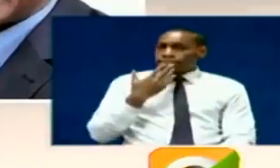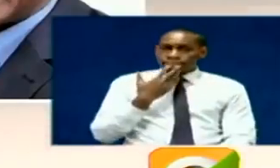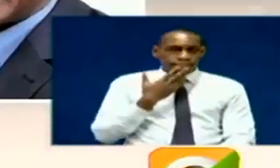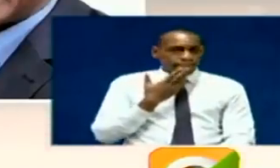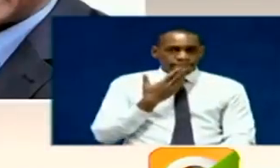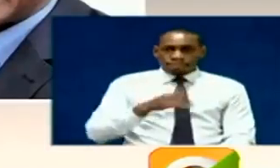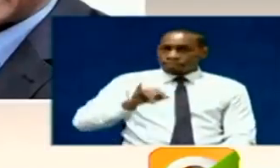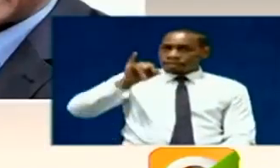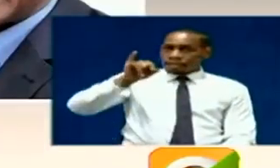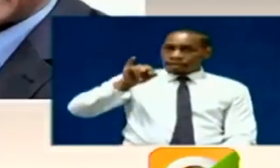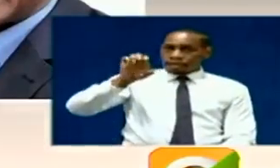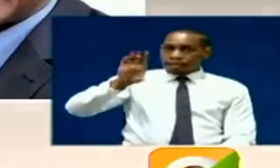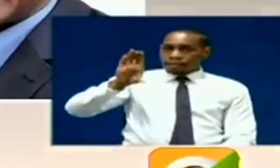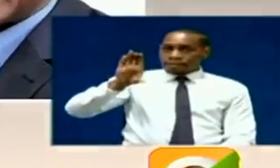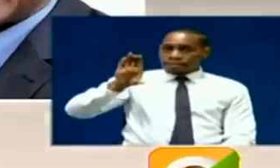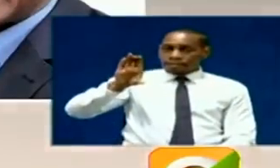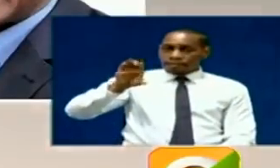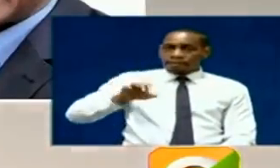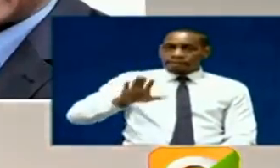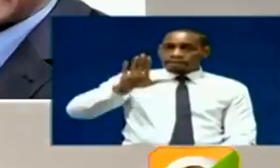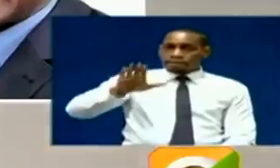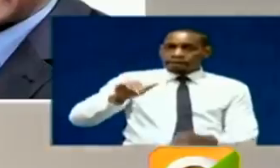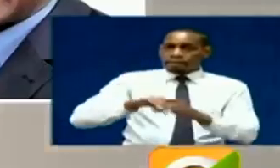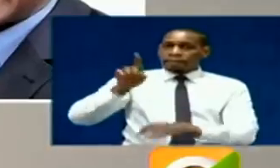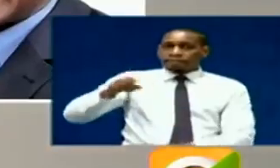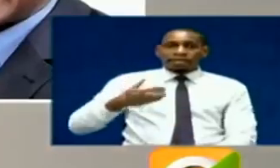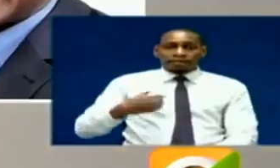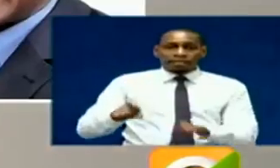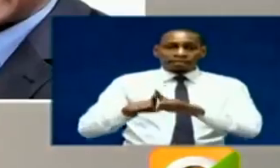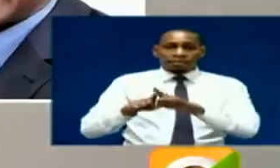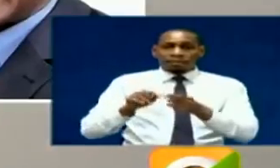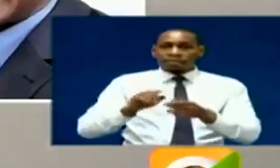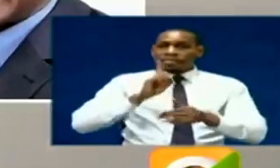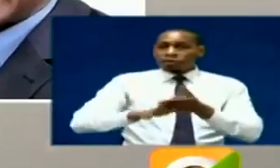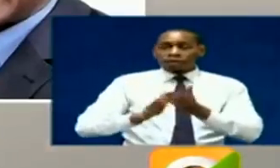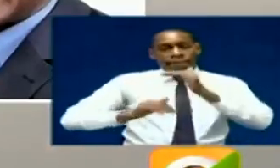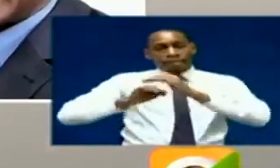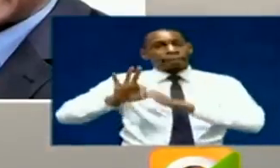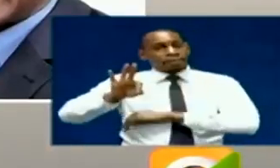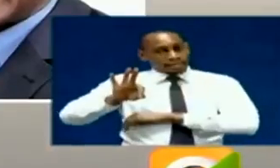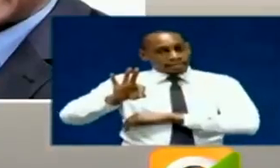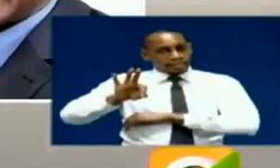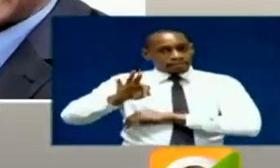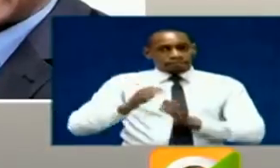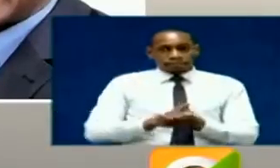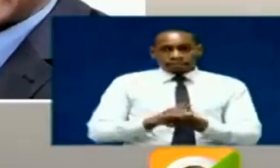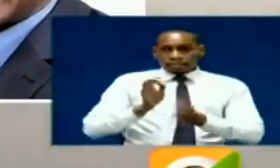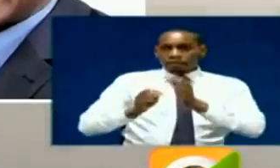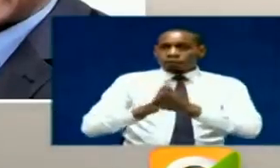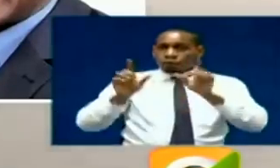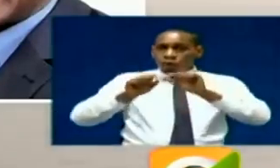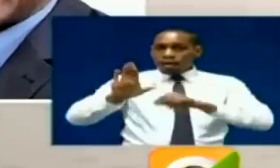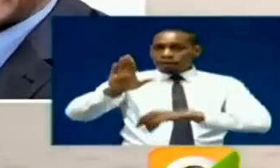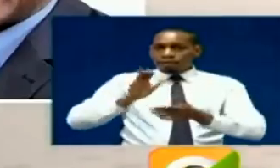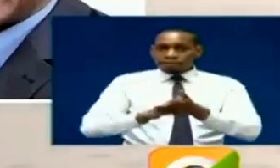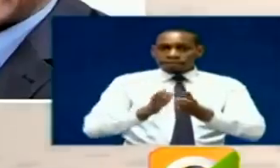the IEBC must have at least five members. That's wrong. The Kozo says at least three. Well, if the statute says five, the statute